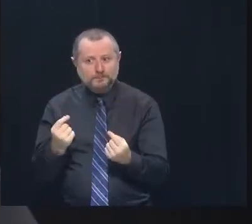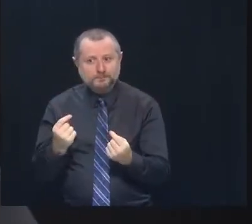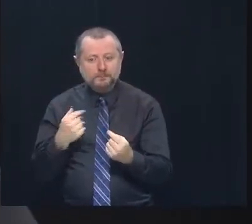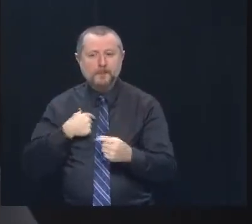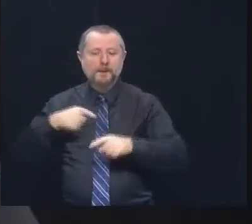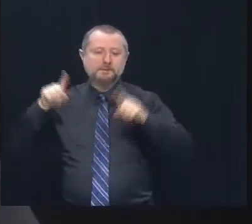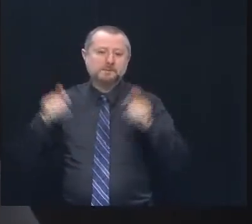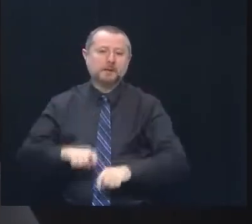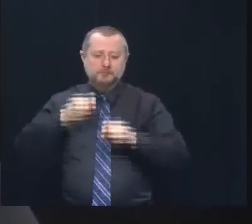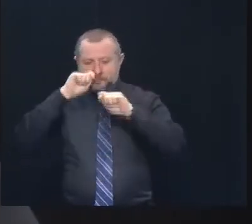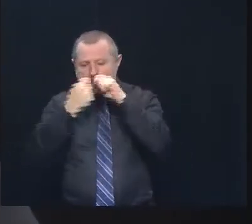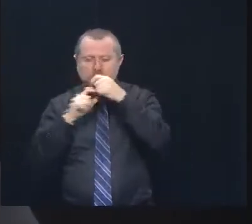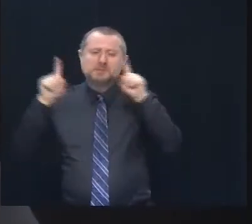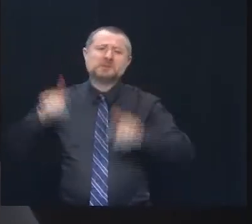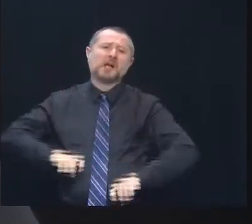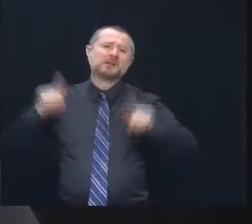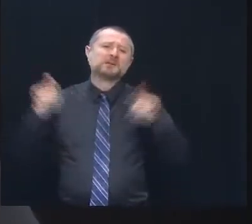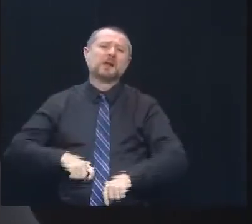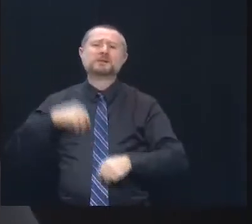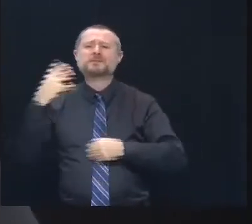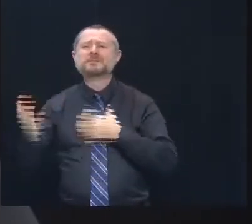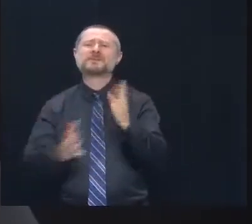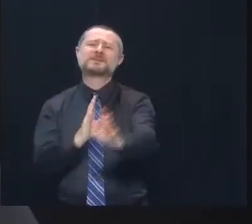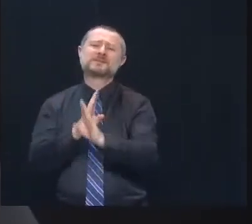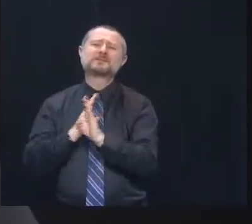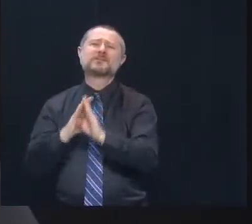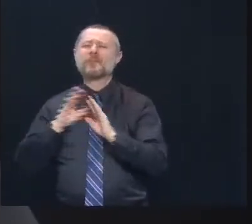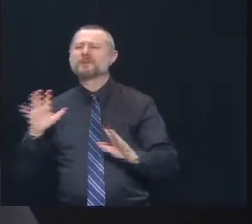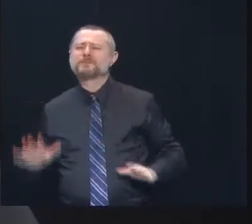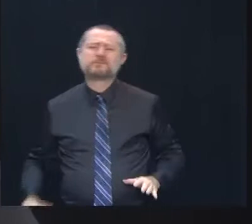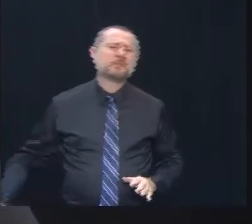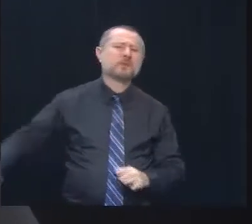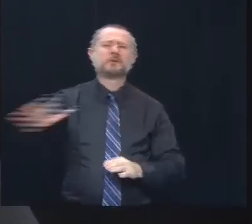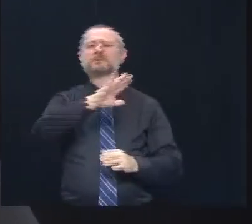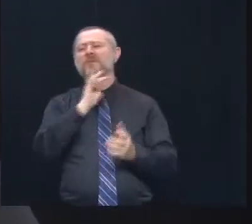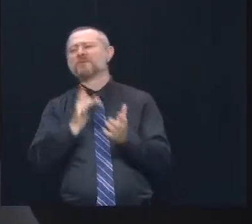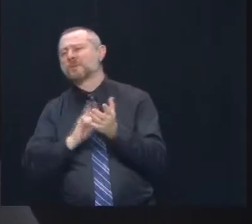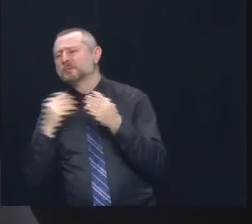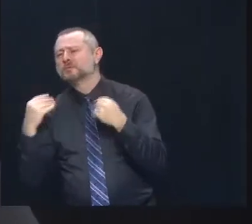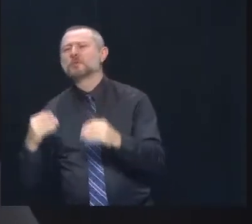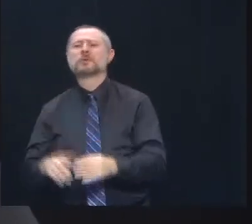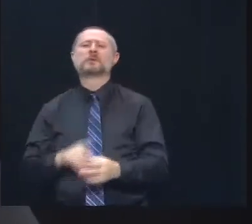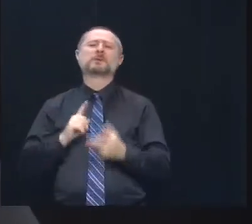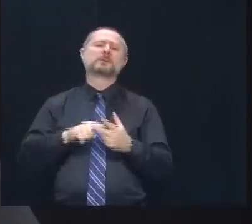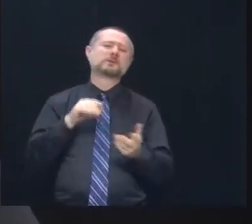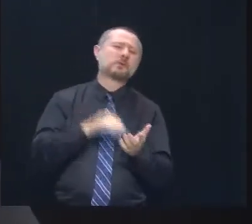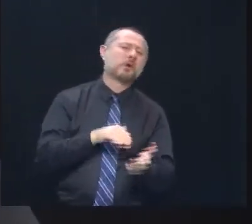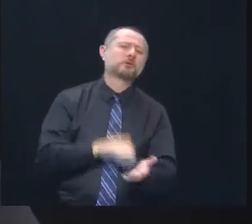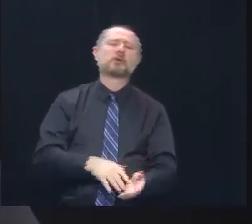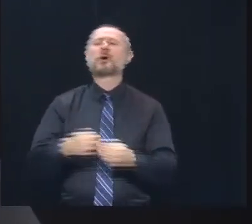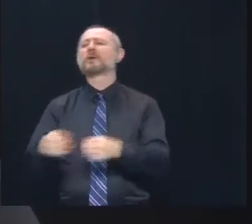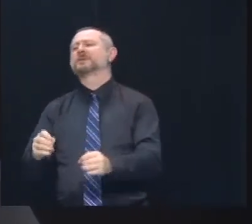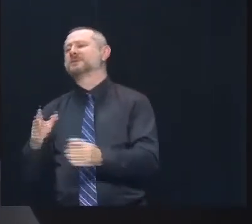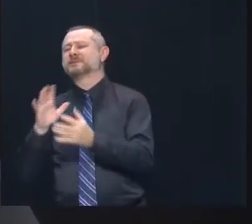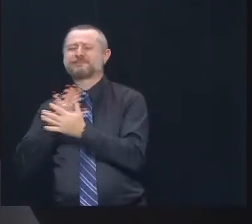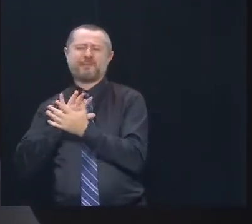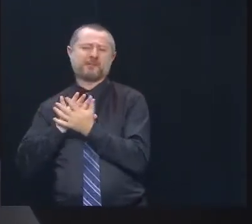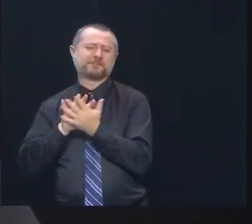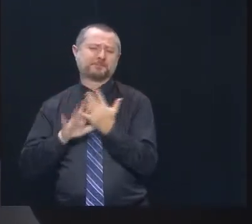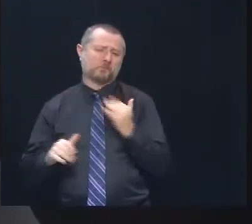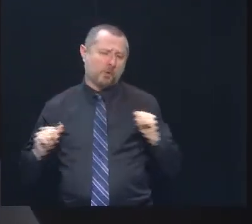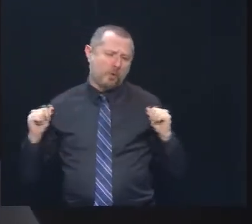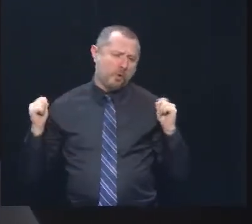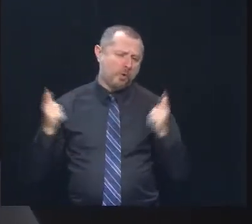tests. Every hospital, every drugstore, every doctor's office, it's been an all hands on